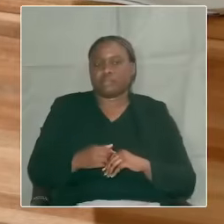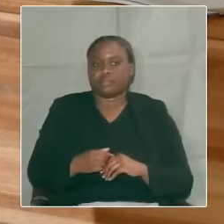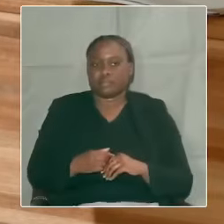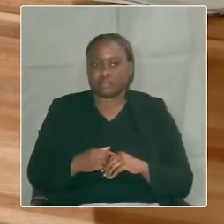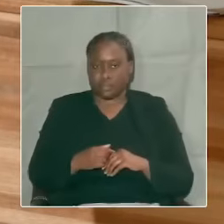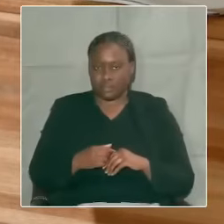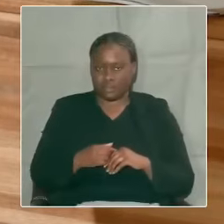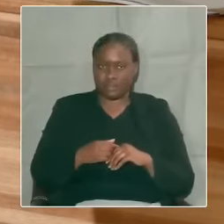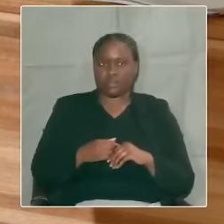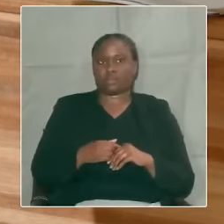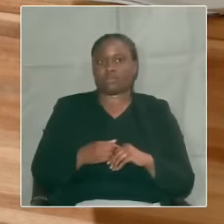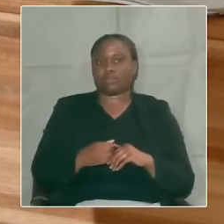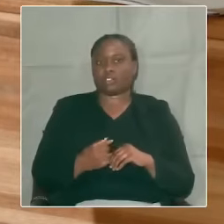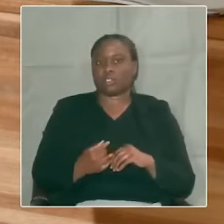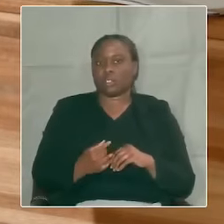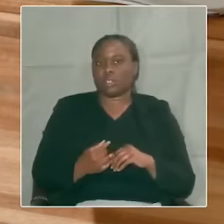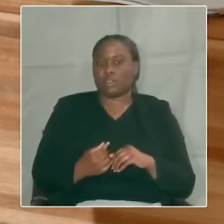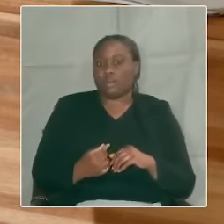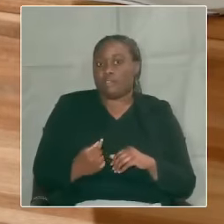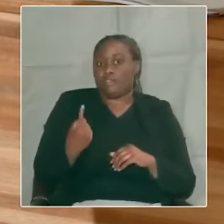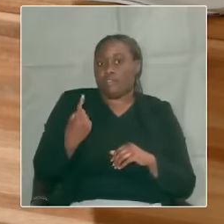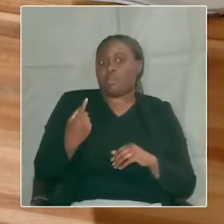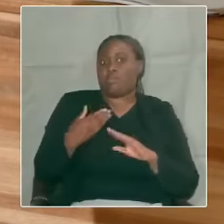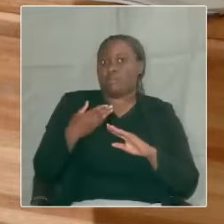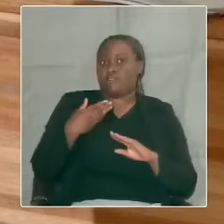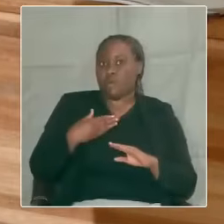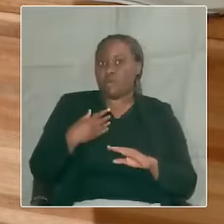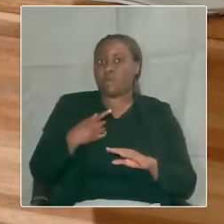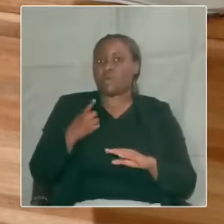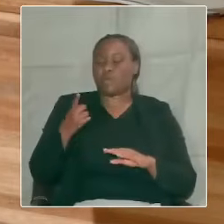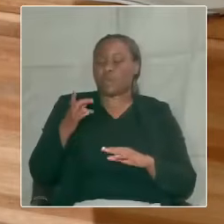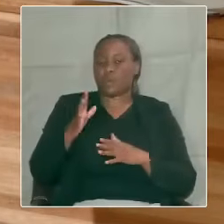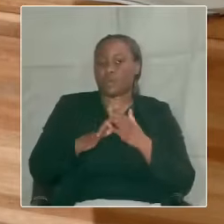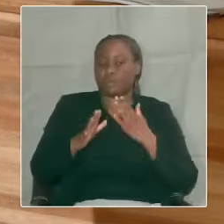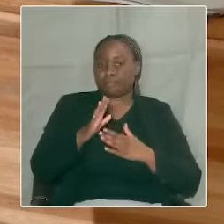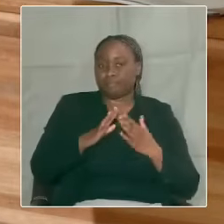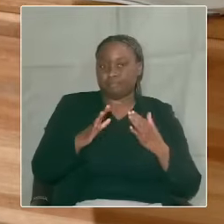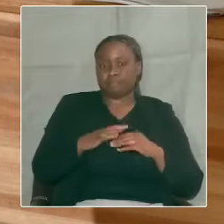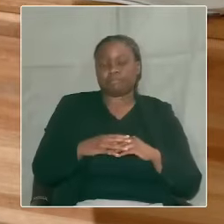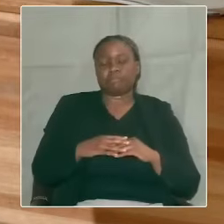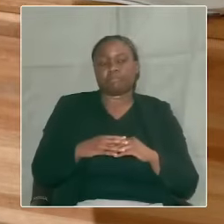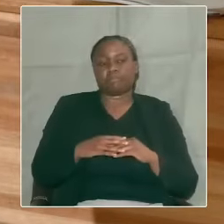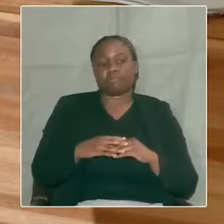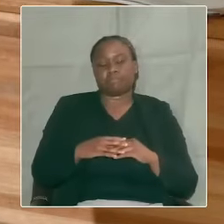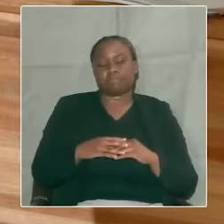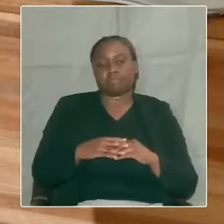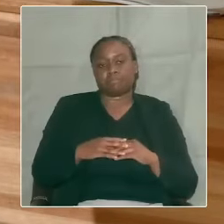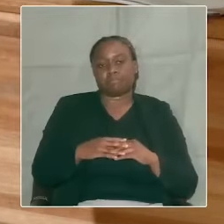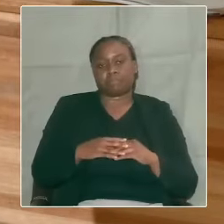But one of the aspects that you mentioned earlier is the difference between